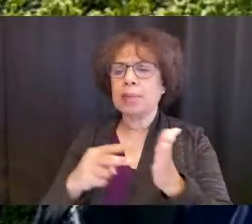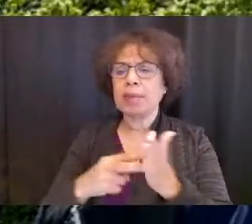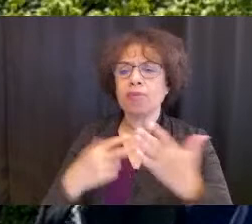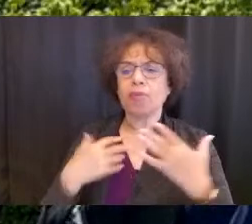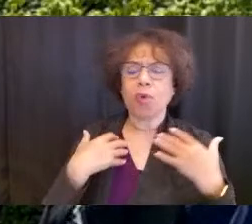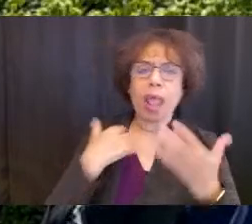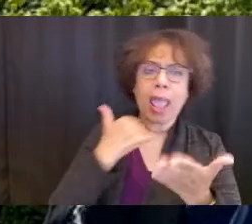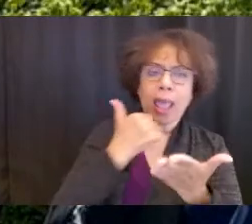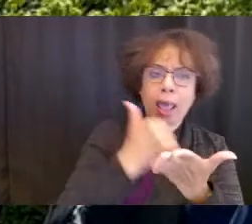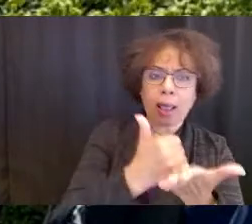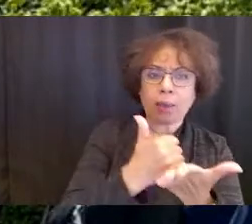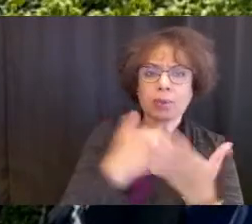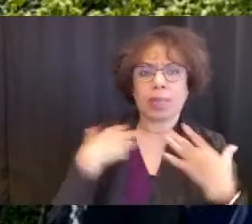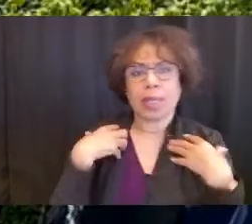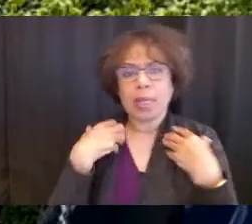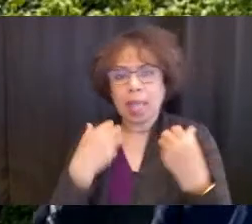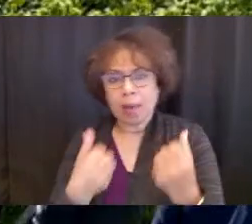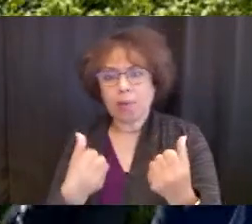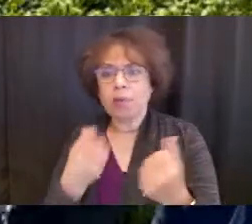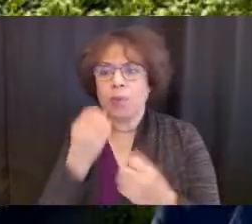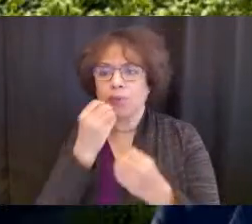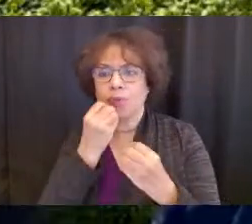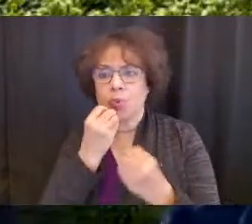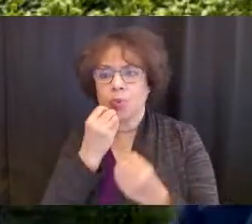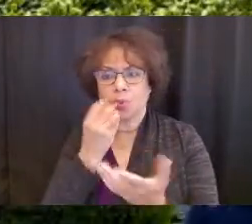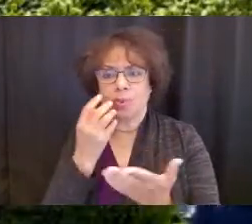Massachusetts family. Thank you for joining us, Vice Mayor.